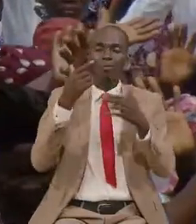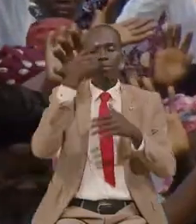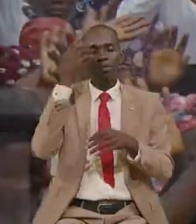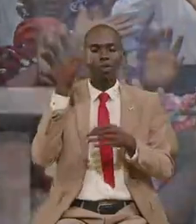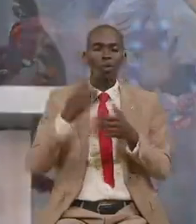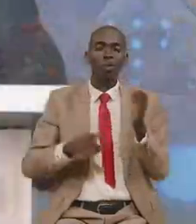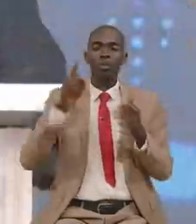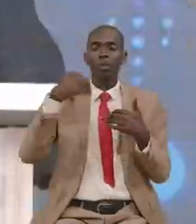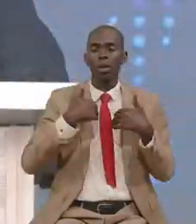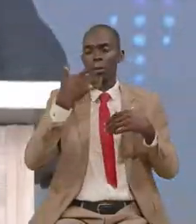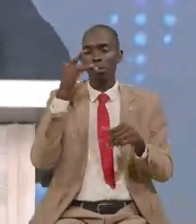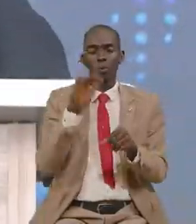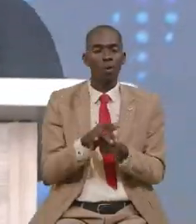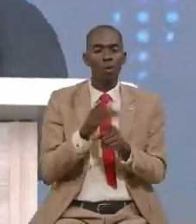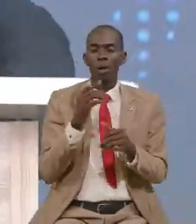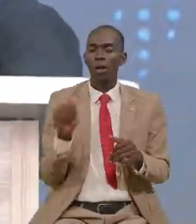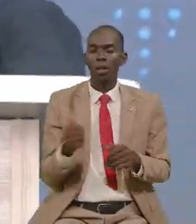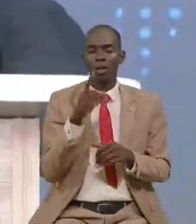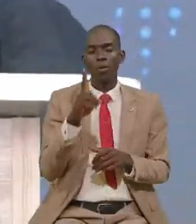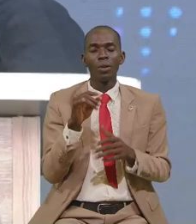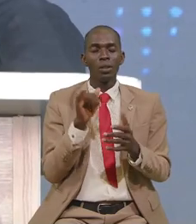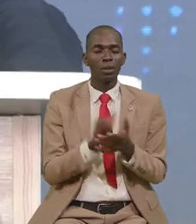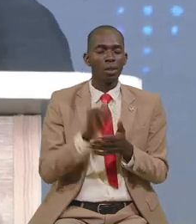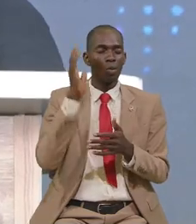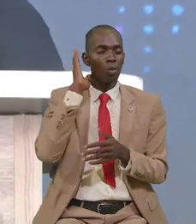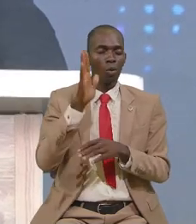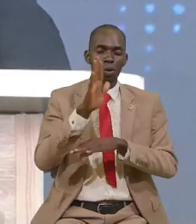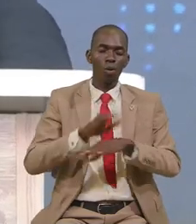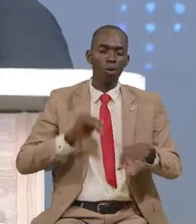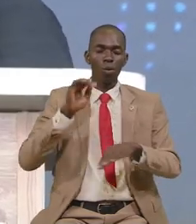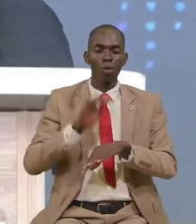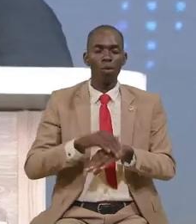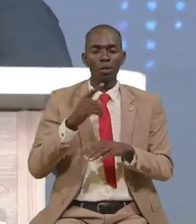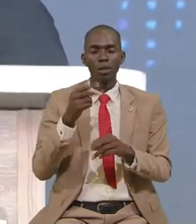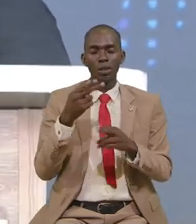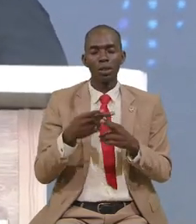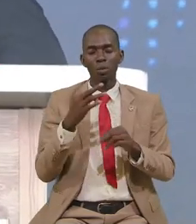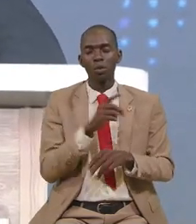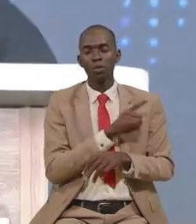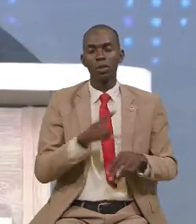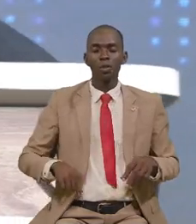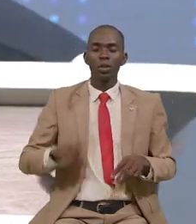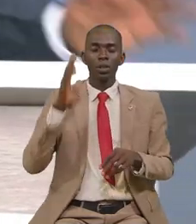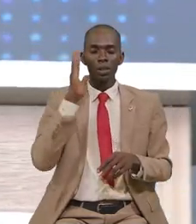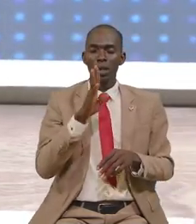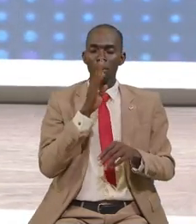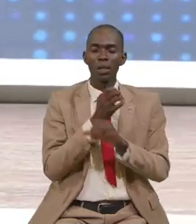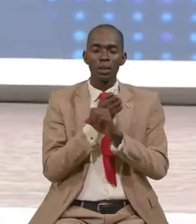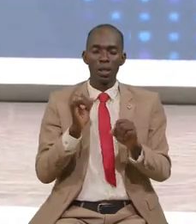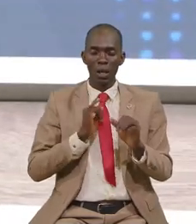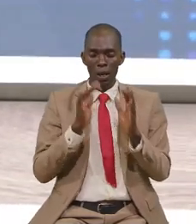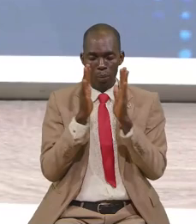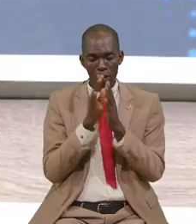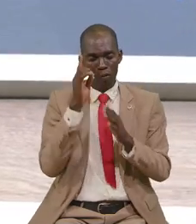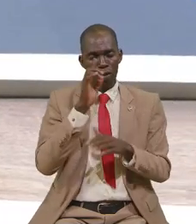promised. Whosoever shall call on the name of the Lord shall be saved. I pray for those who